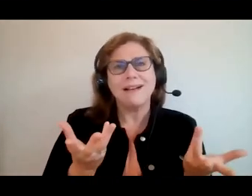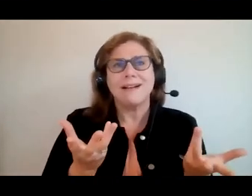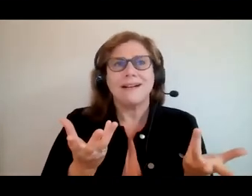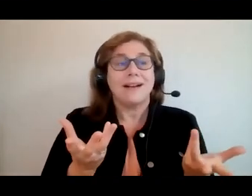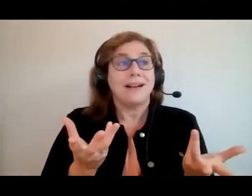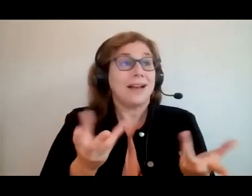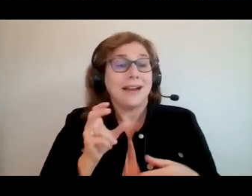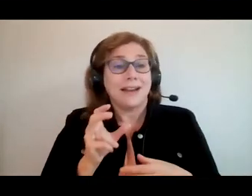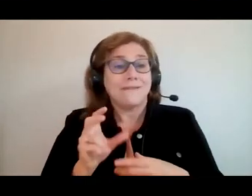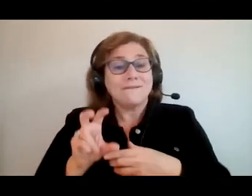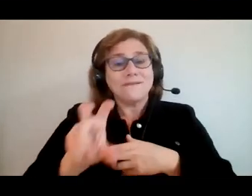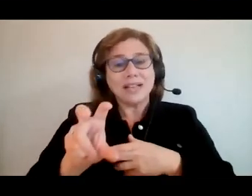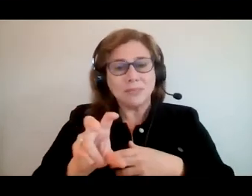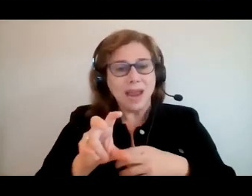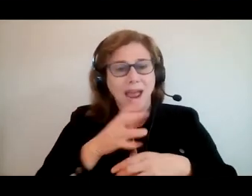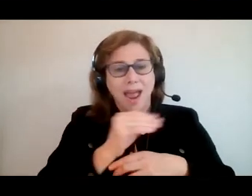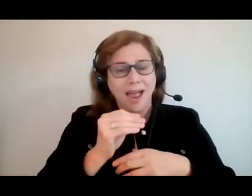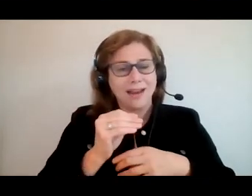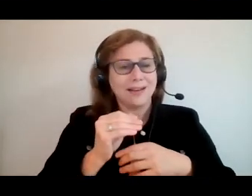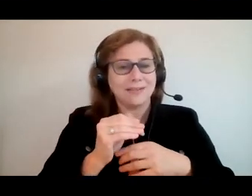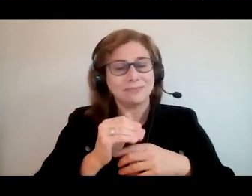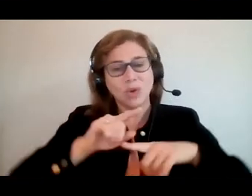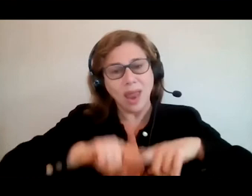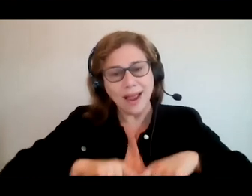expertise of these people.